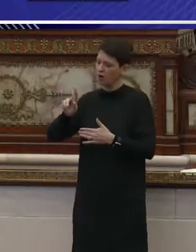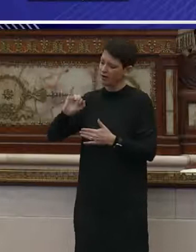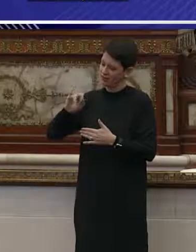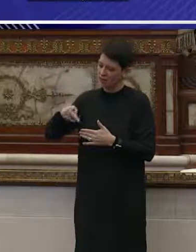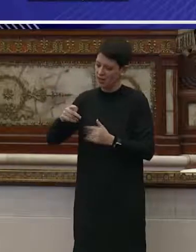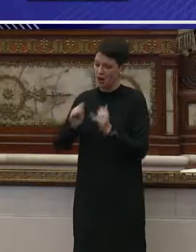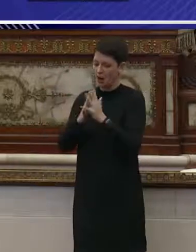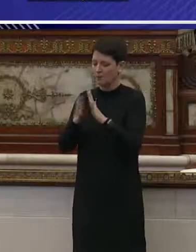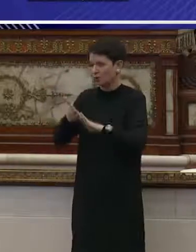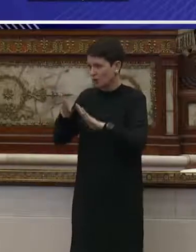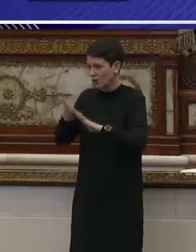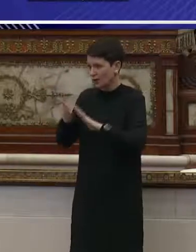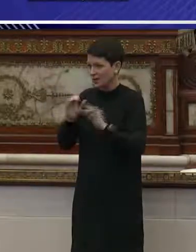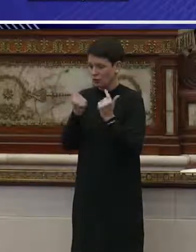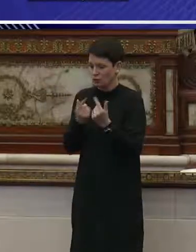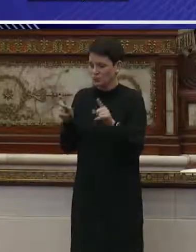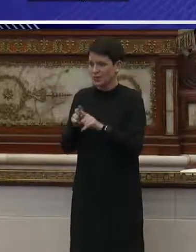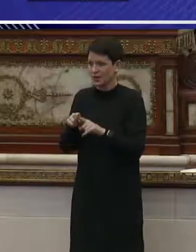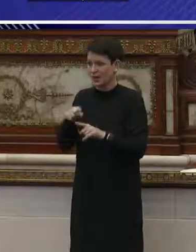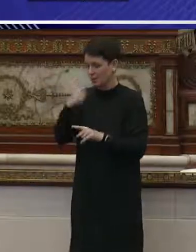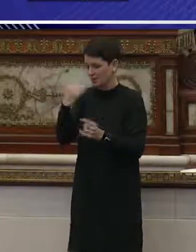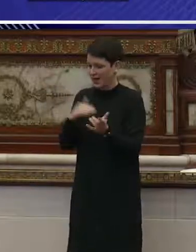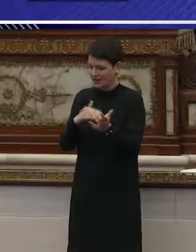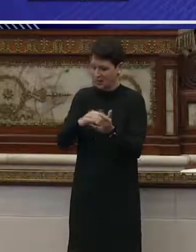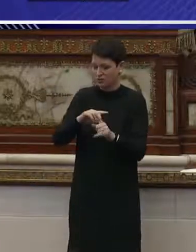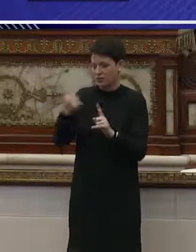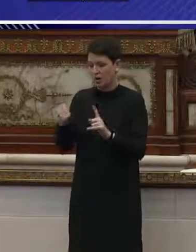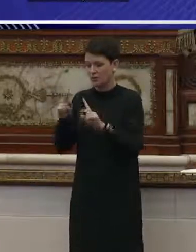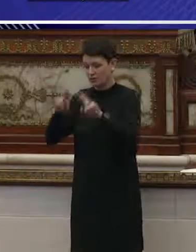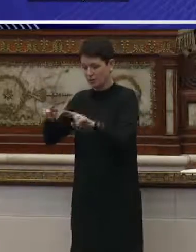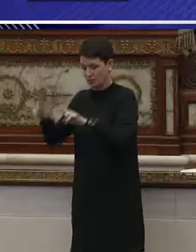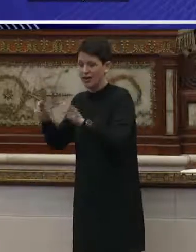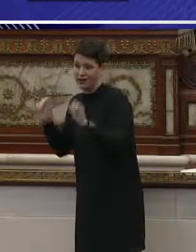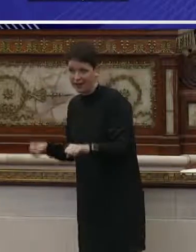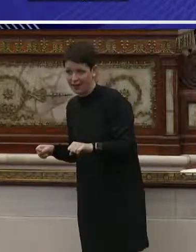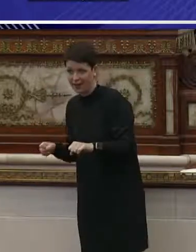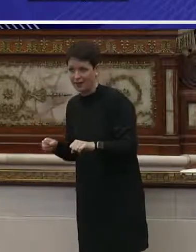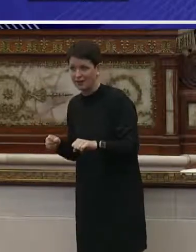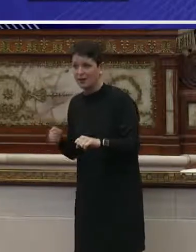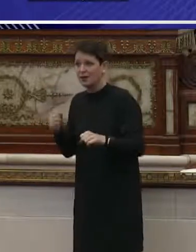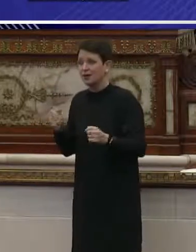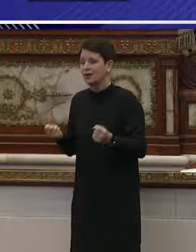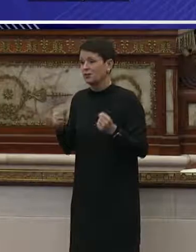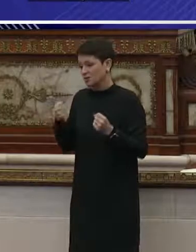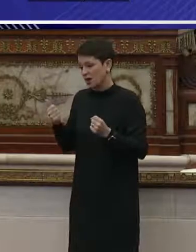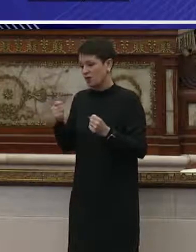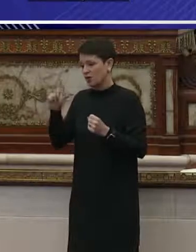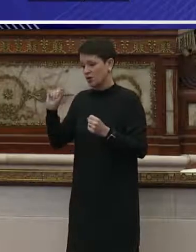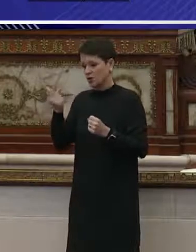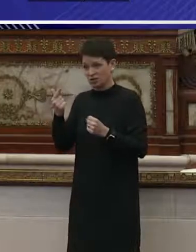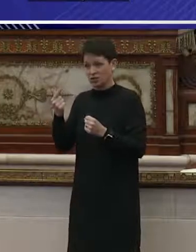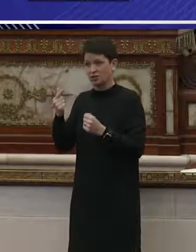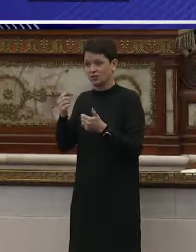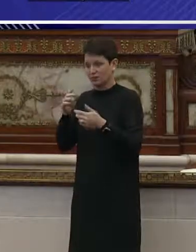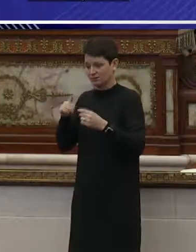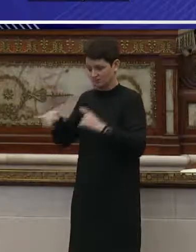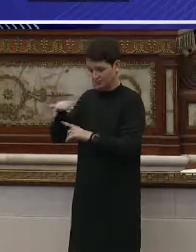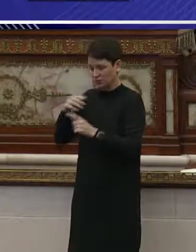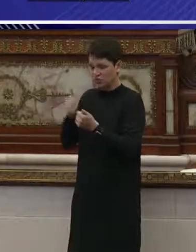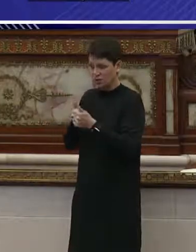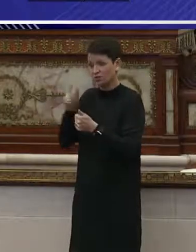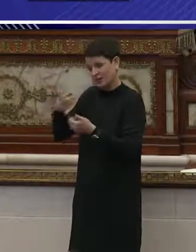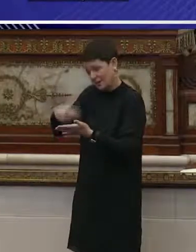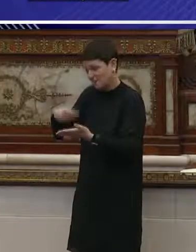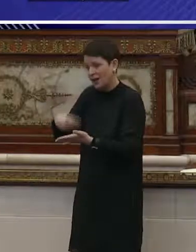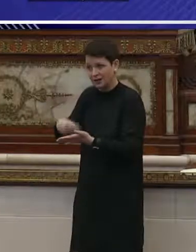and running, and that groups like Black Doctors and others could apply to it, because there are some other logistical challenges that they need funding